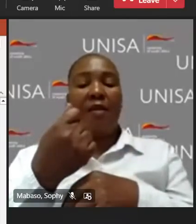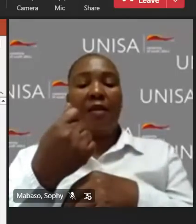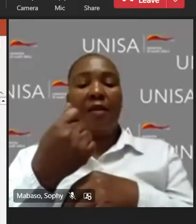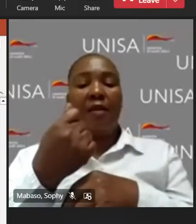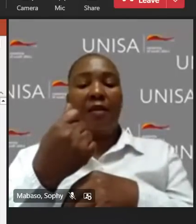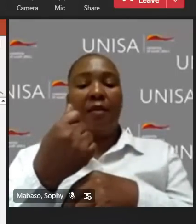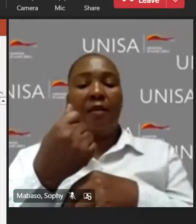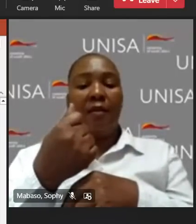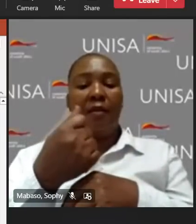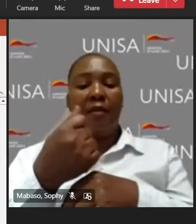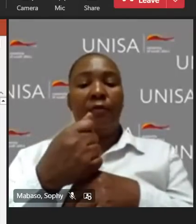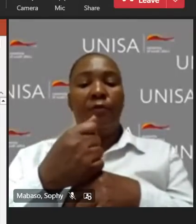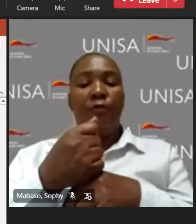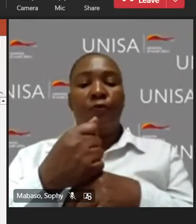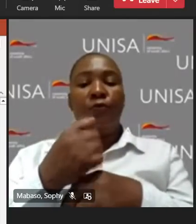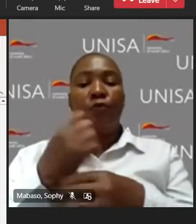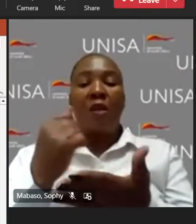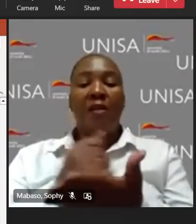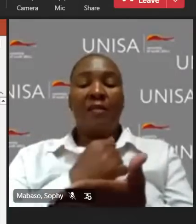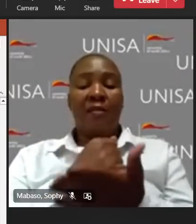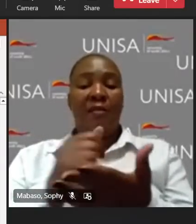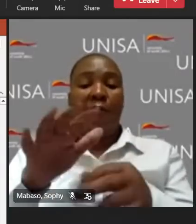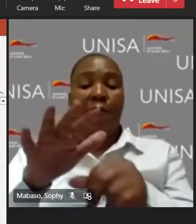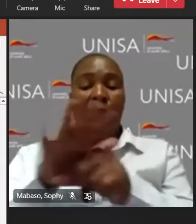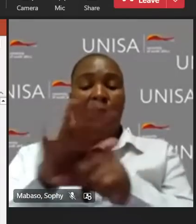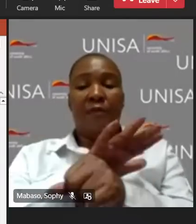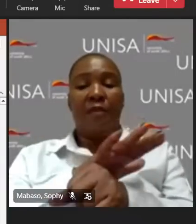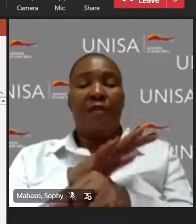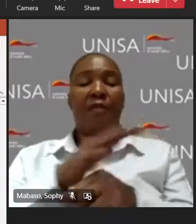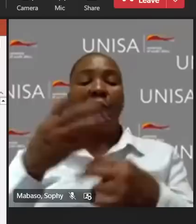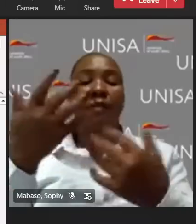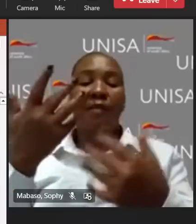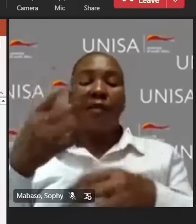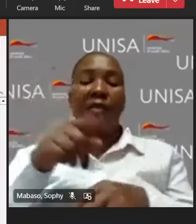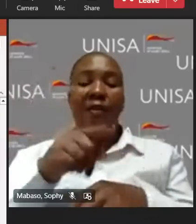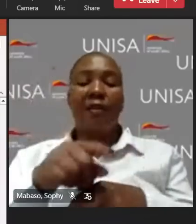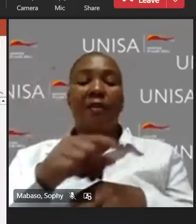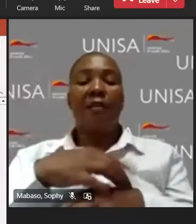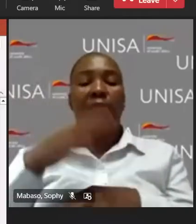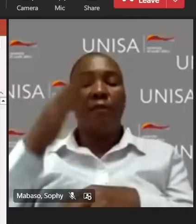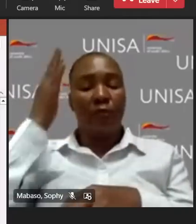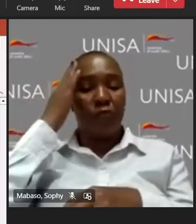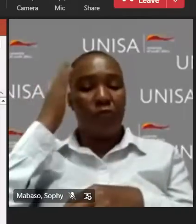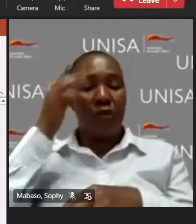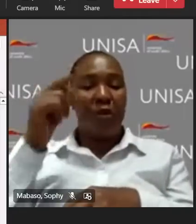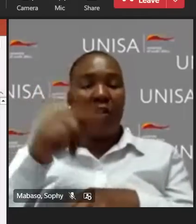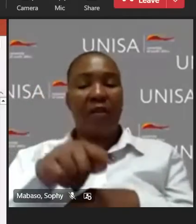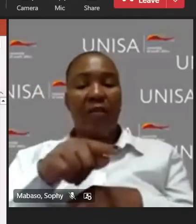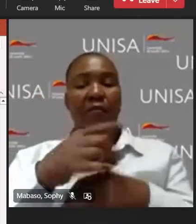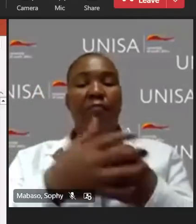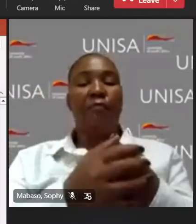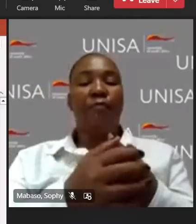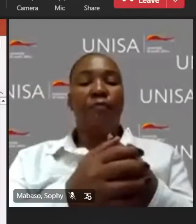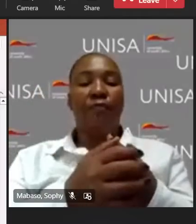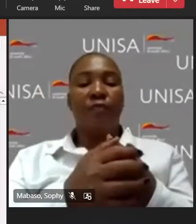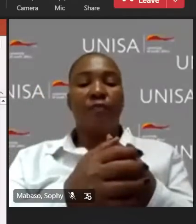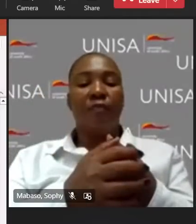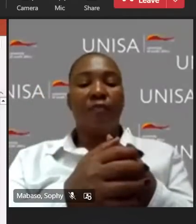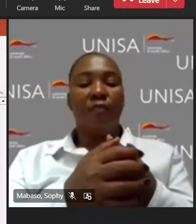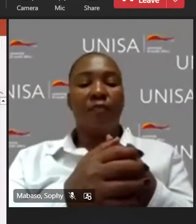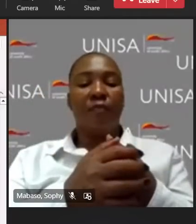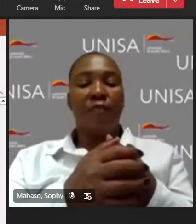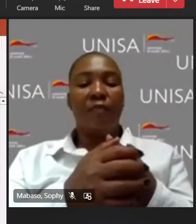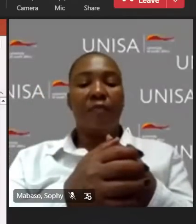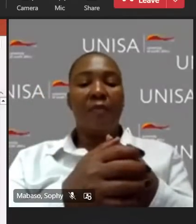activate the registration. Kindly note that AOD also has rules and